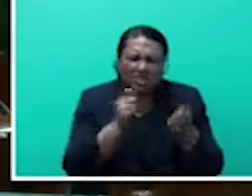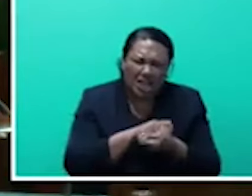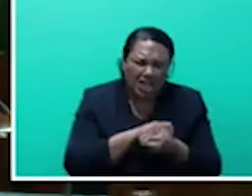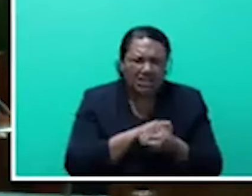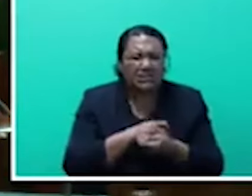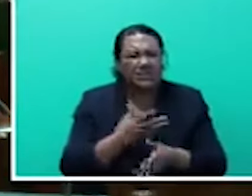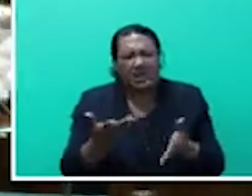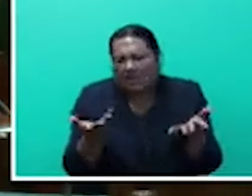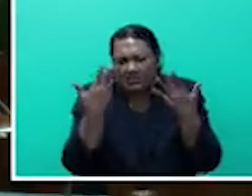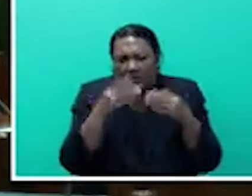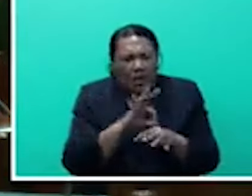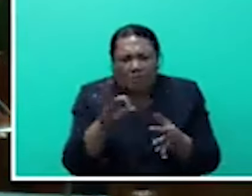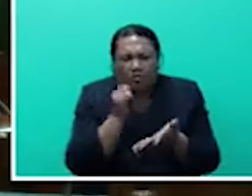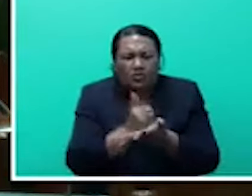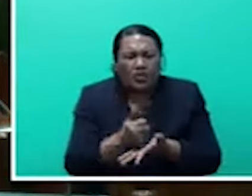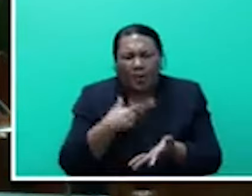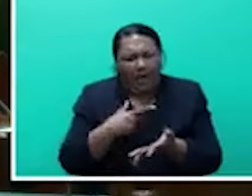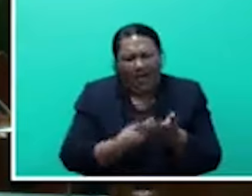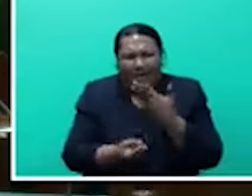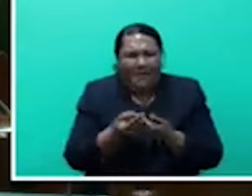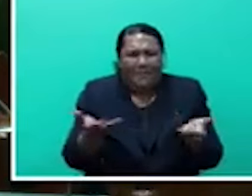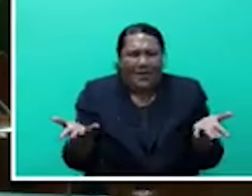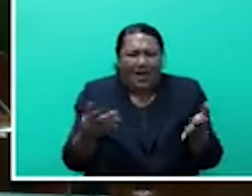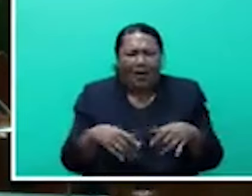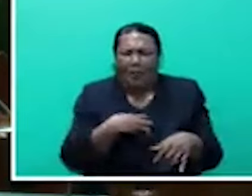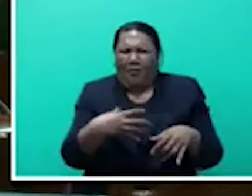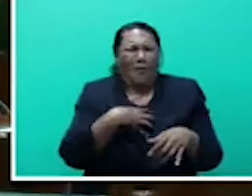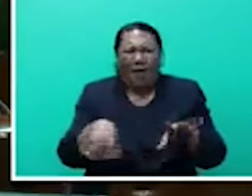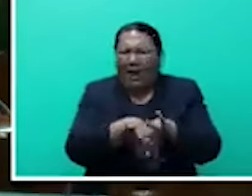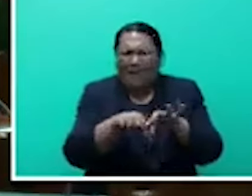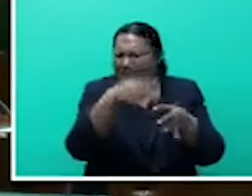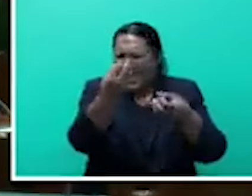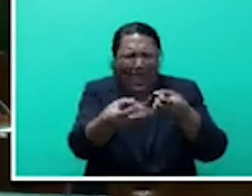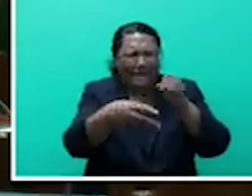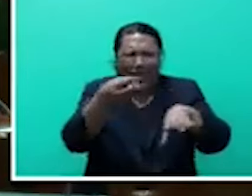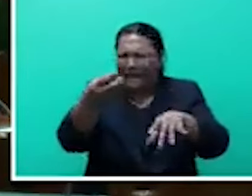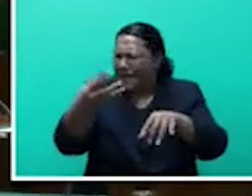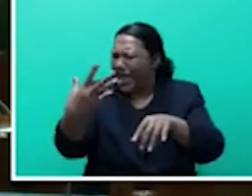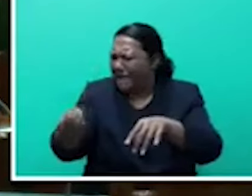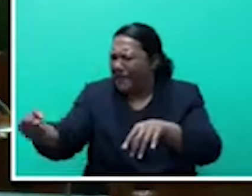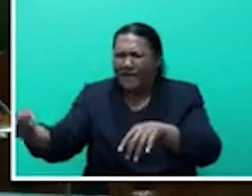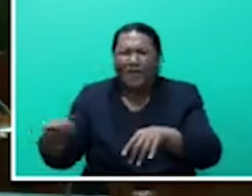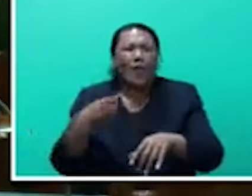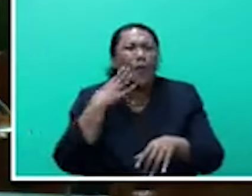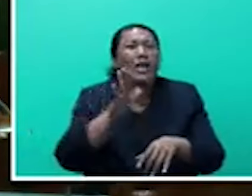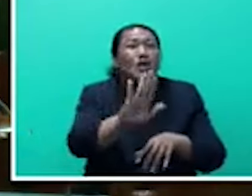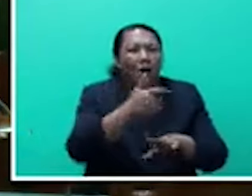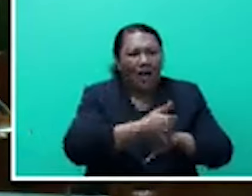happened. And I have raised this with the minister, that this is only happening since your government has come into